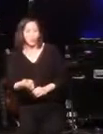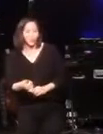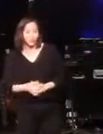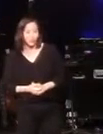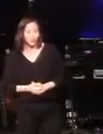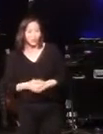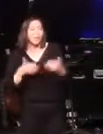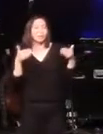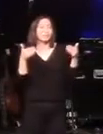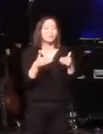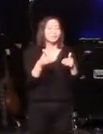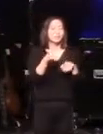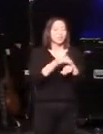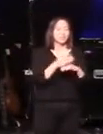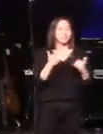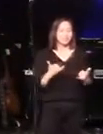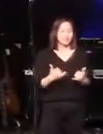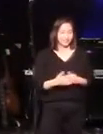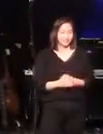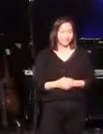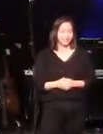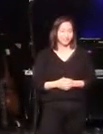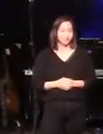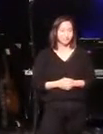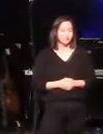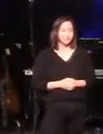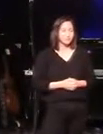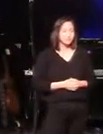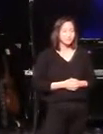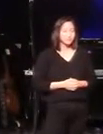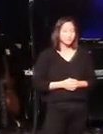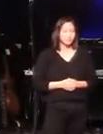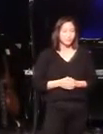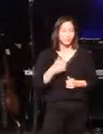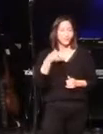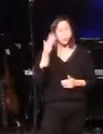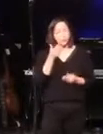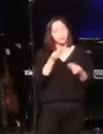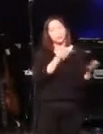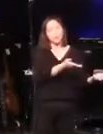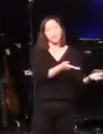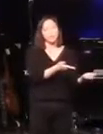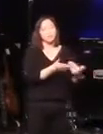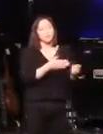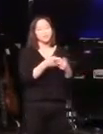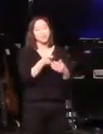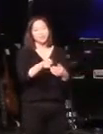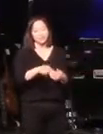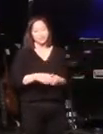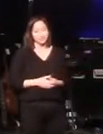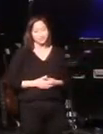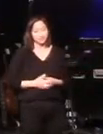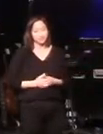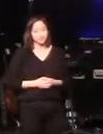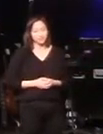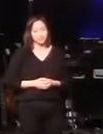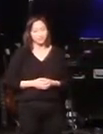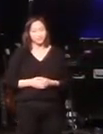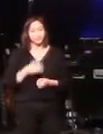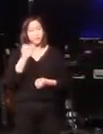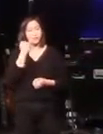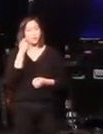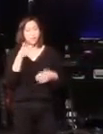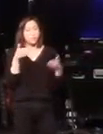truly is me, and if you're seeking me, I know how to slip a sandwich into your hand. If your focus is